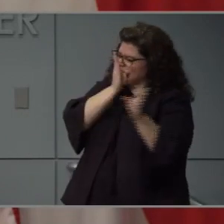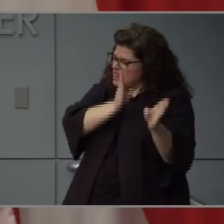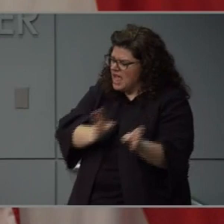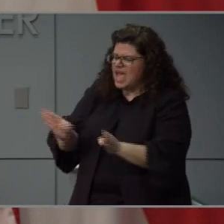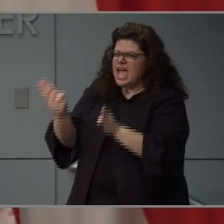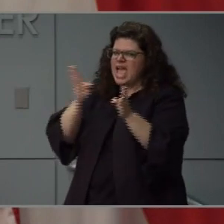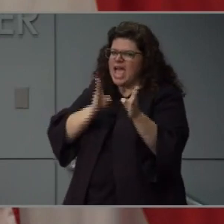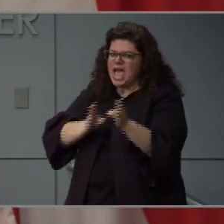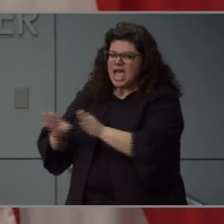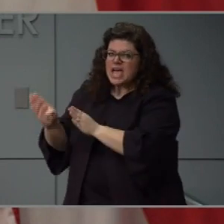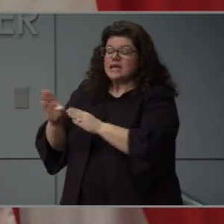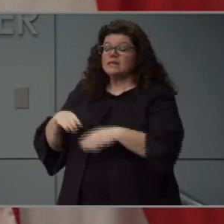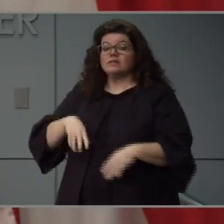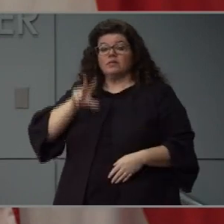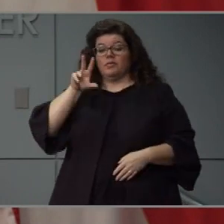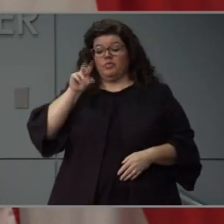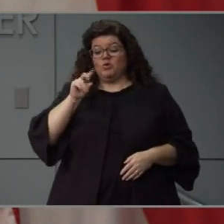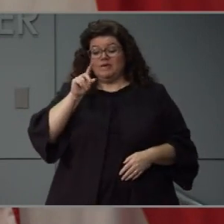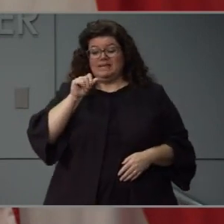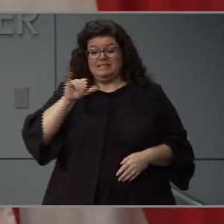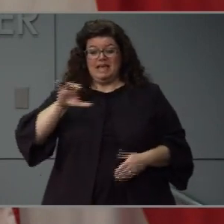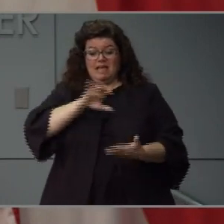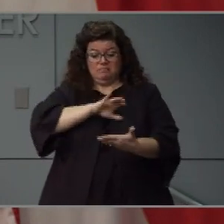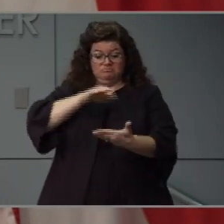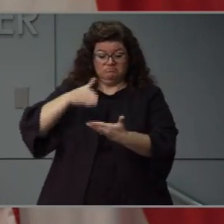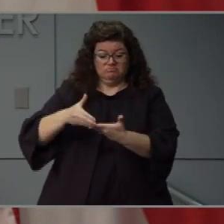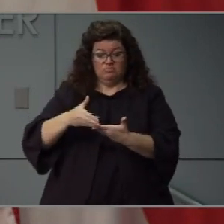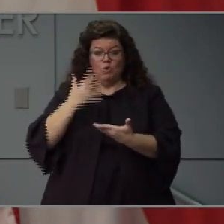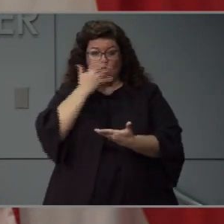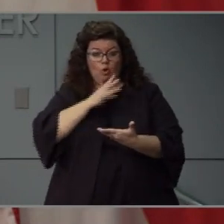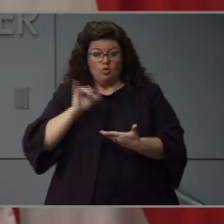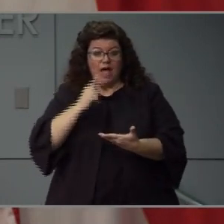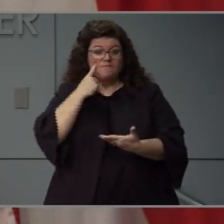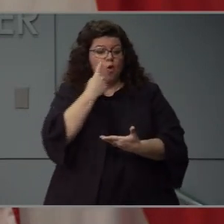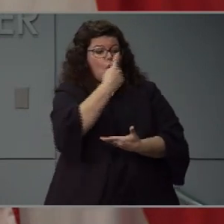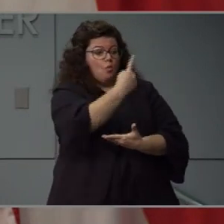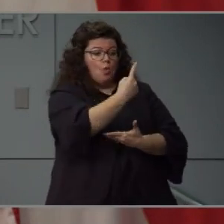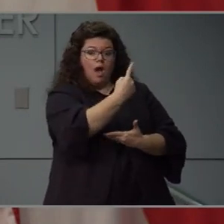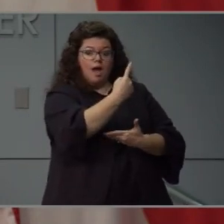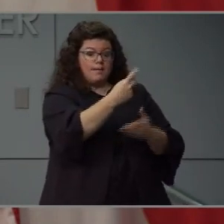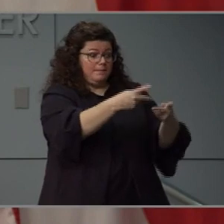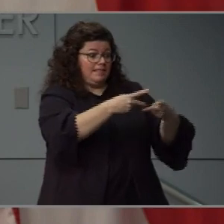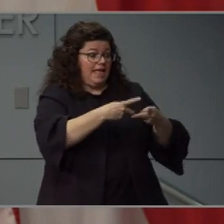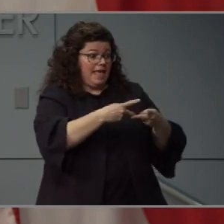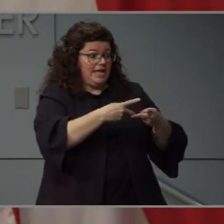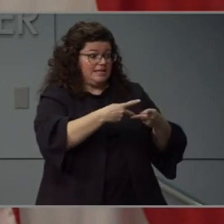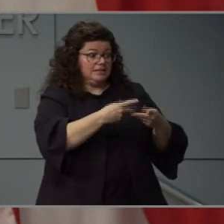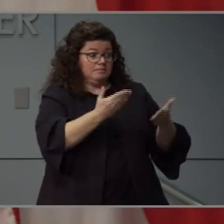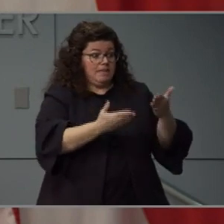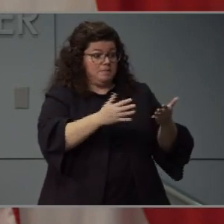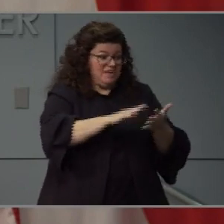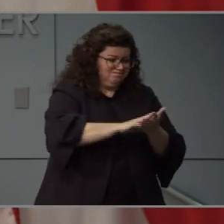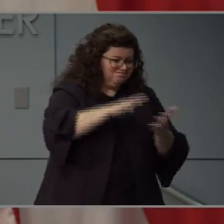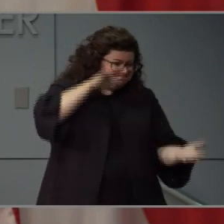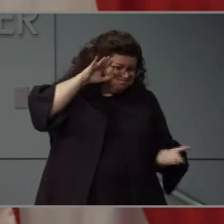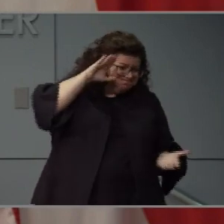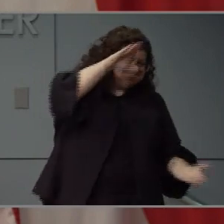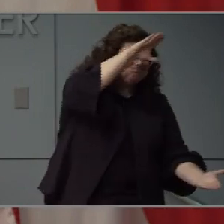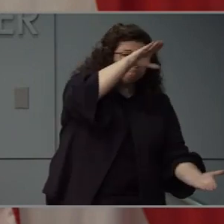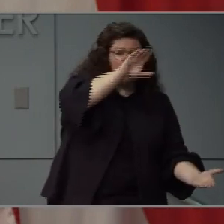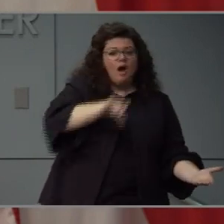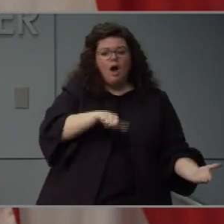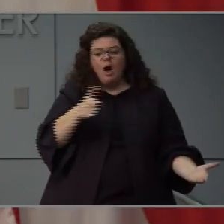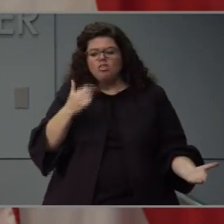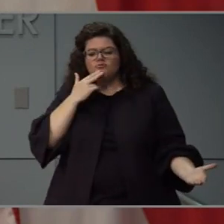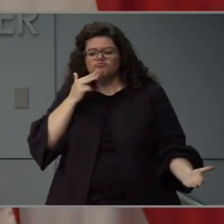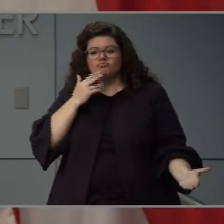a 30-day supply of PPE look like for one facility versus another facility? We know that we're